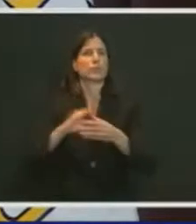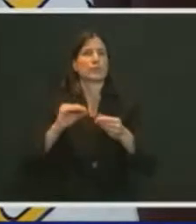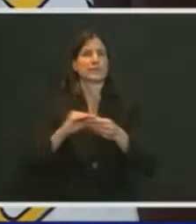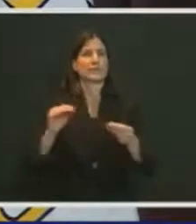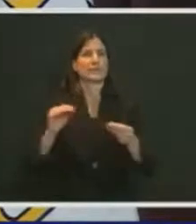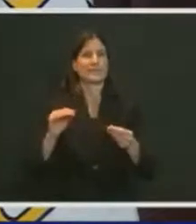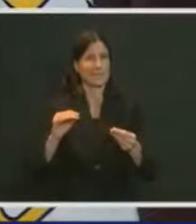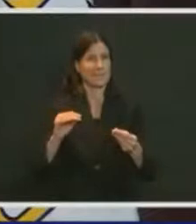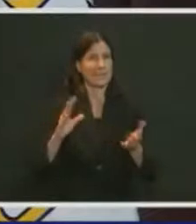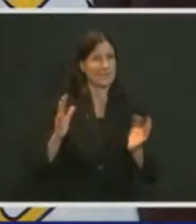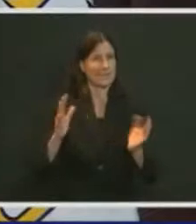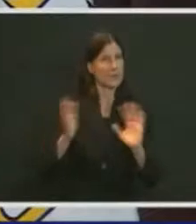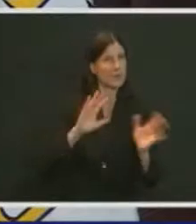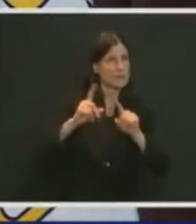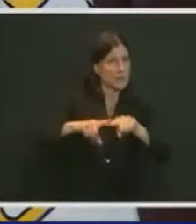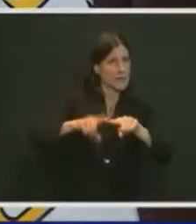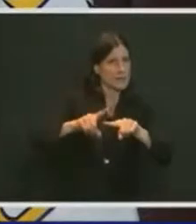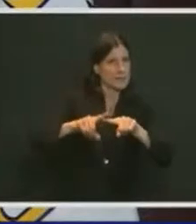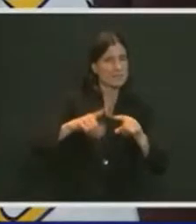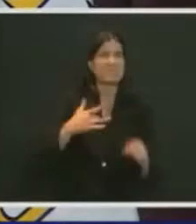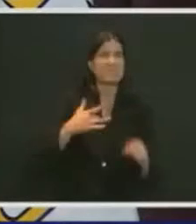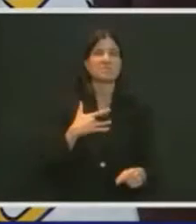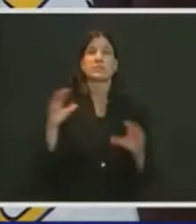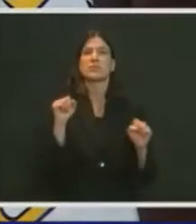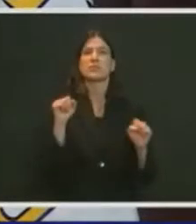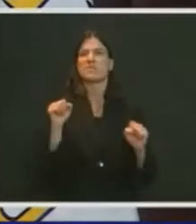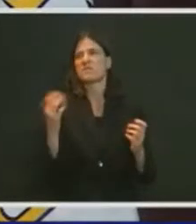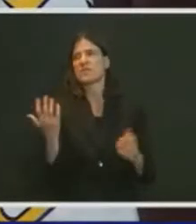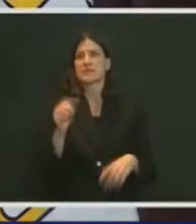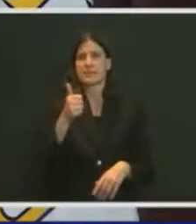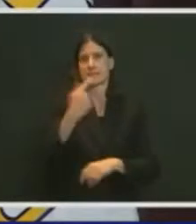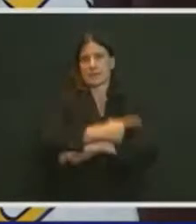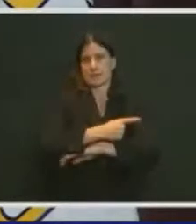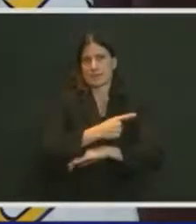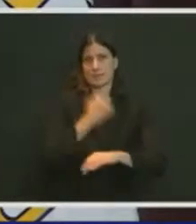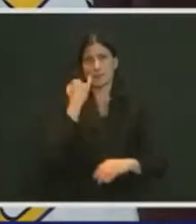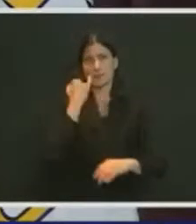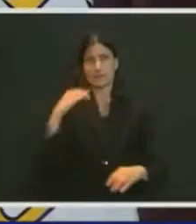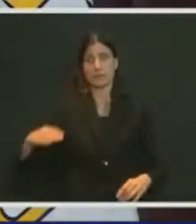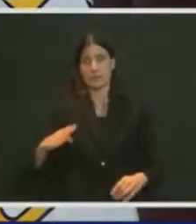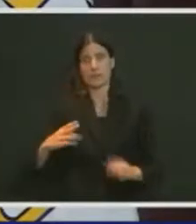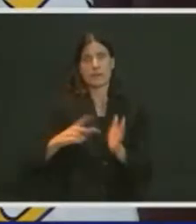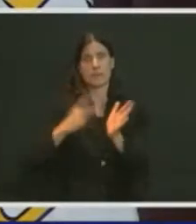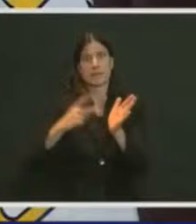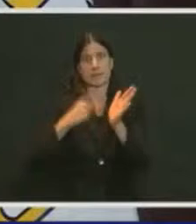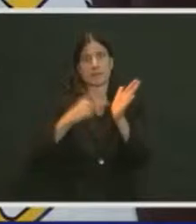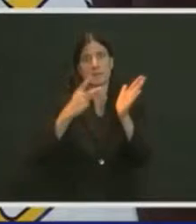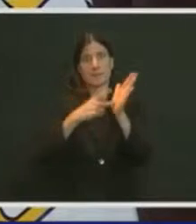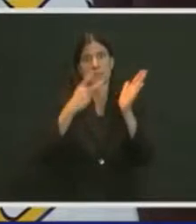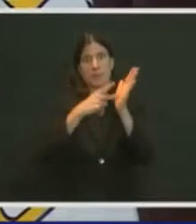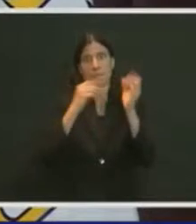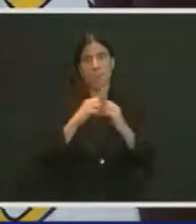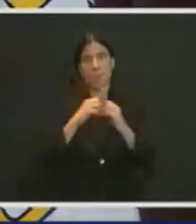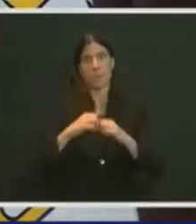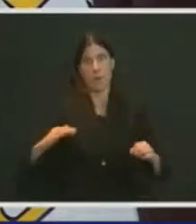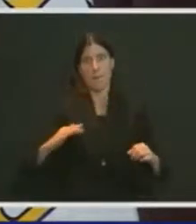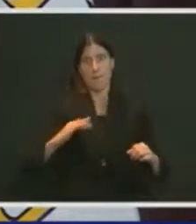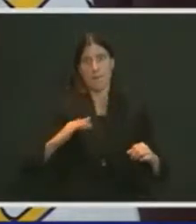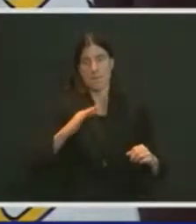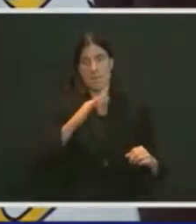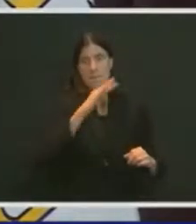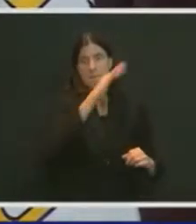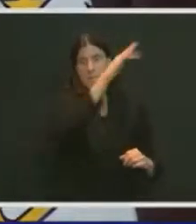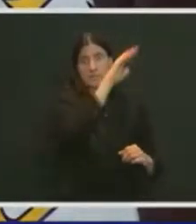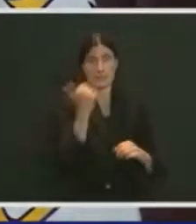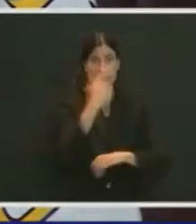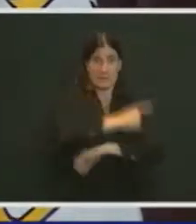the 10 to 14-day time frame that you'd want to be able to see some of the changes determined while looking individually at